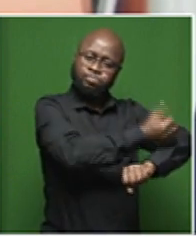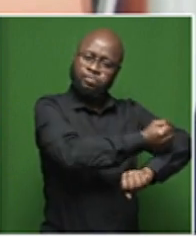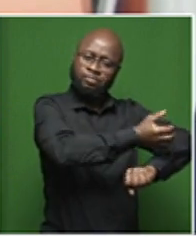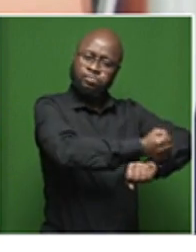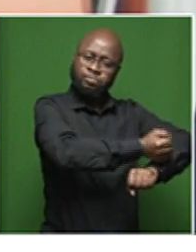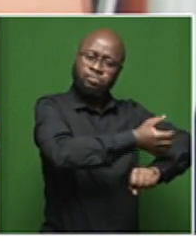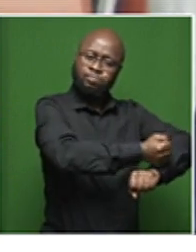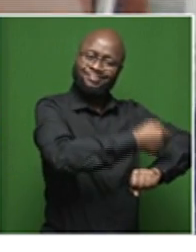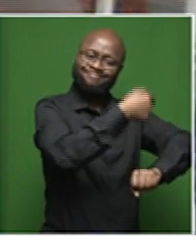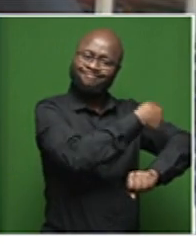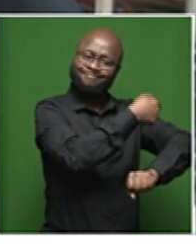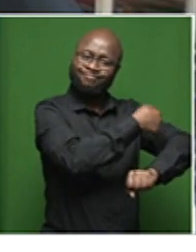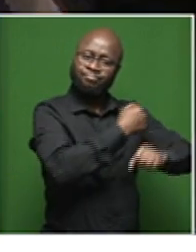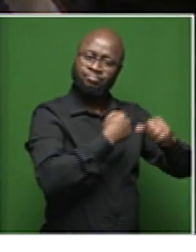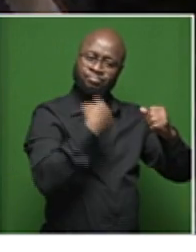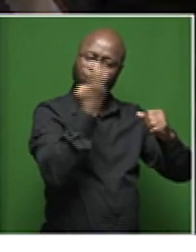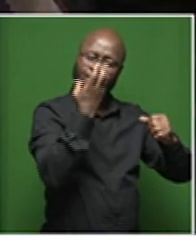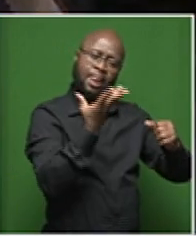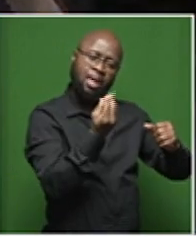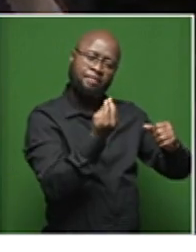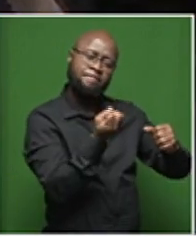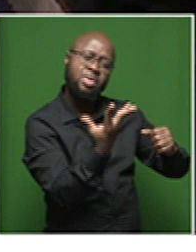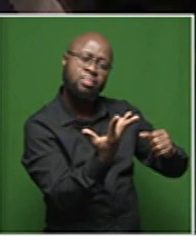upper number, which is what is called